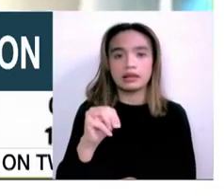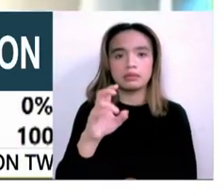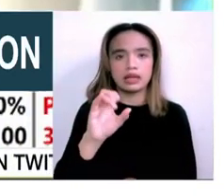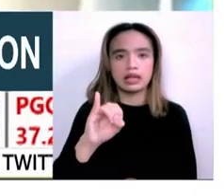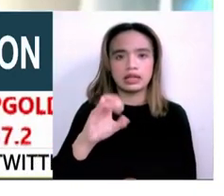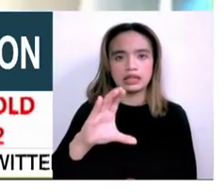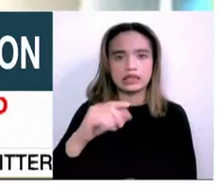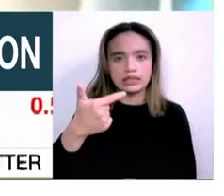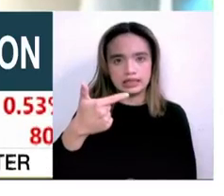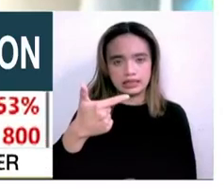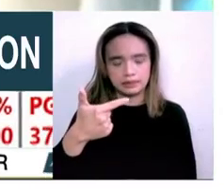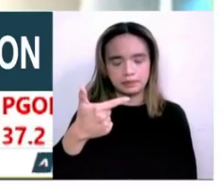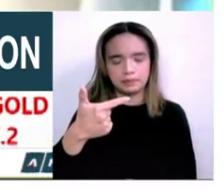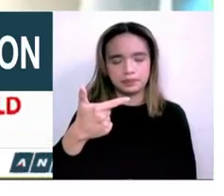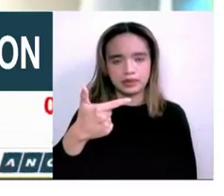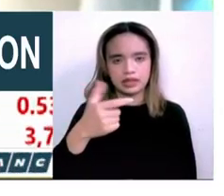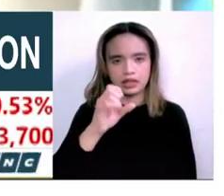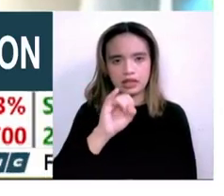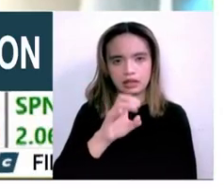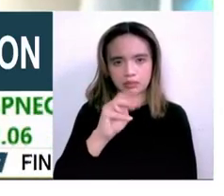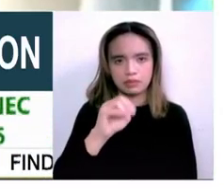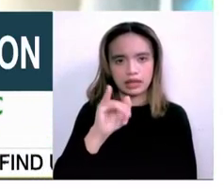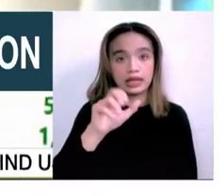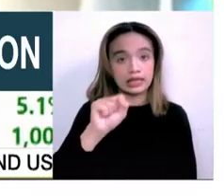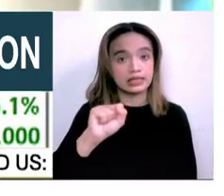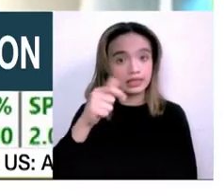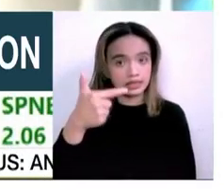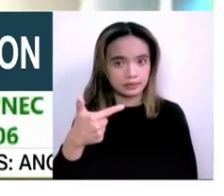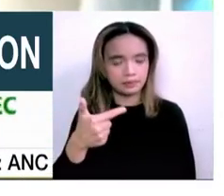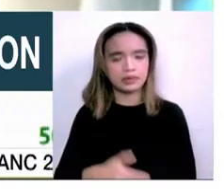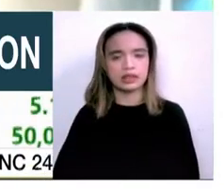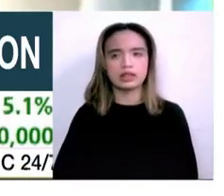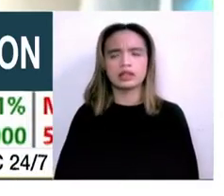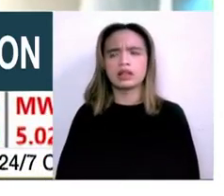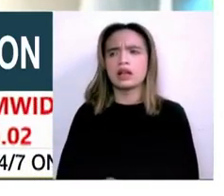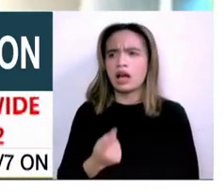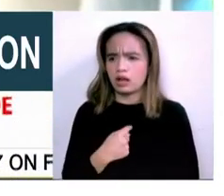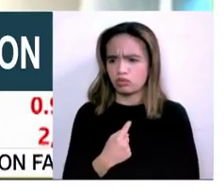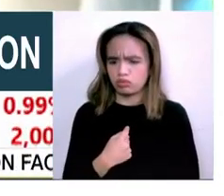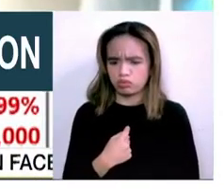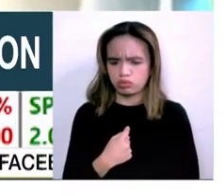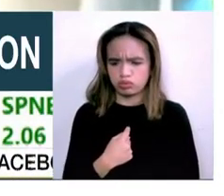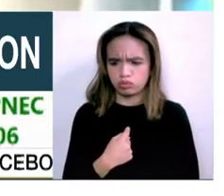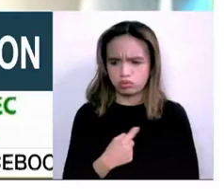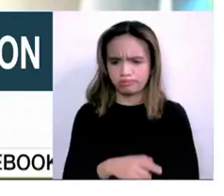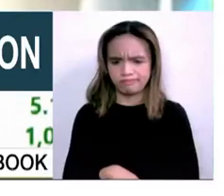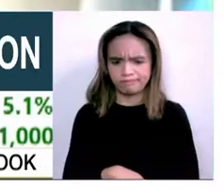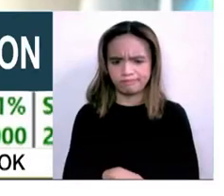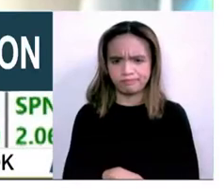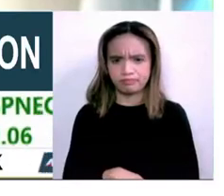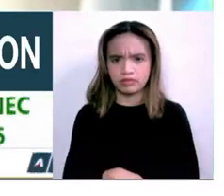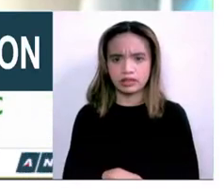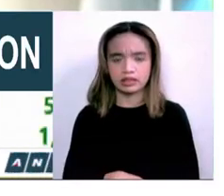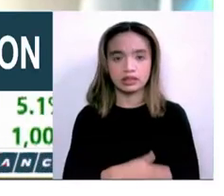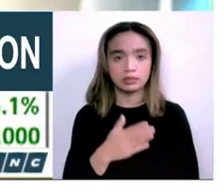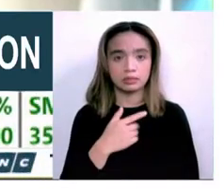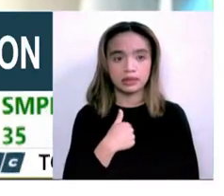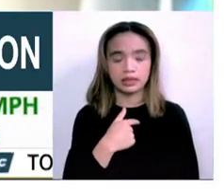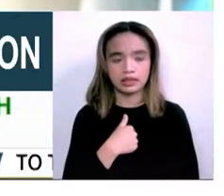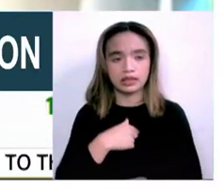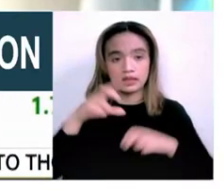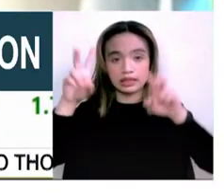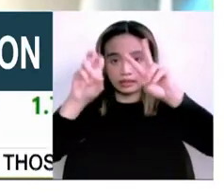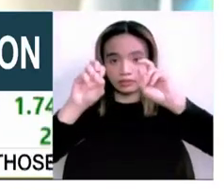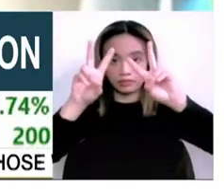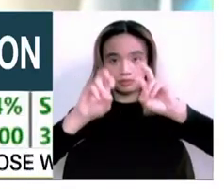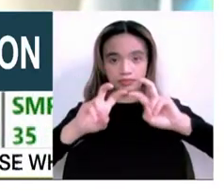in MISG much later. Ako yung, alam mo, intelligence and investigation. Ako